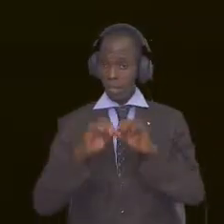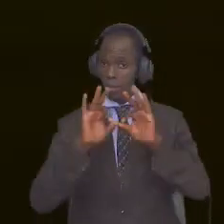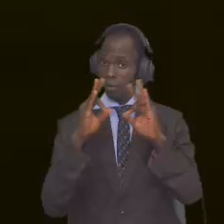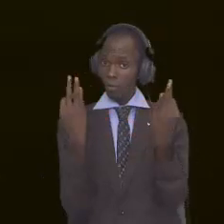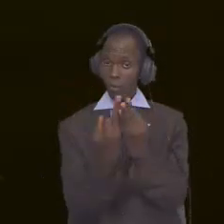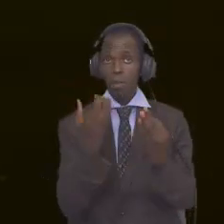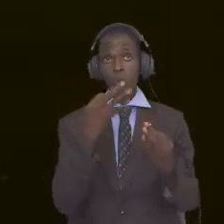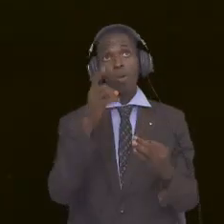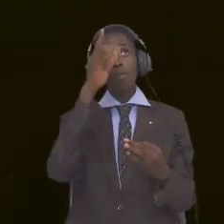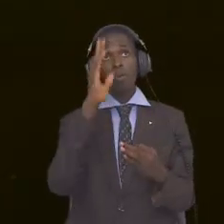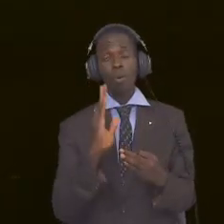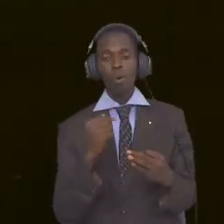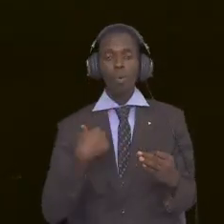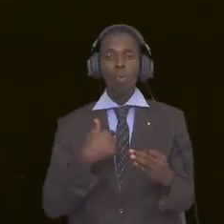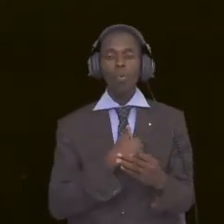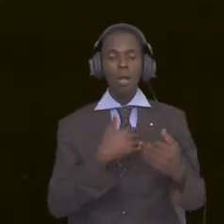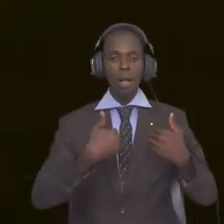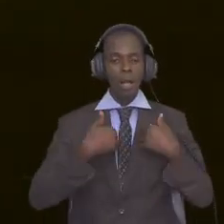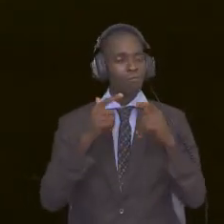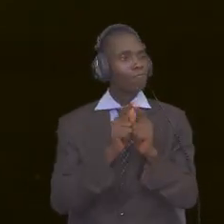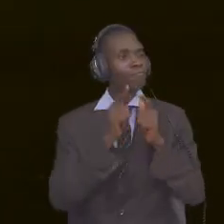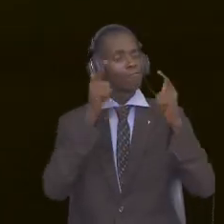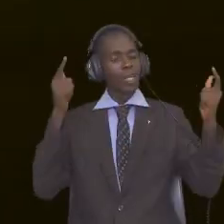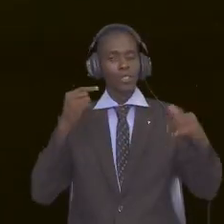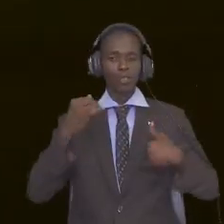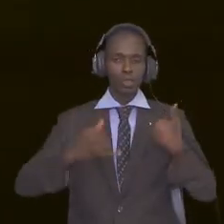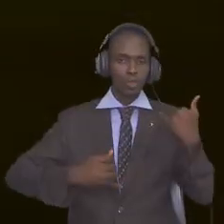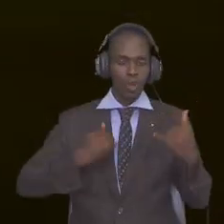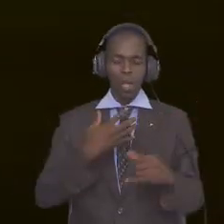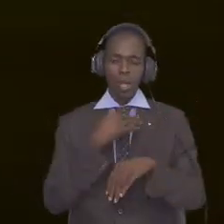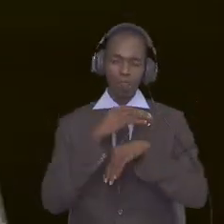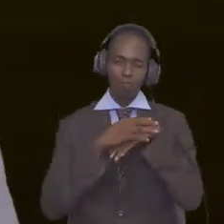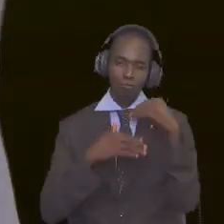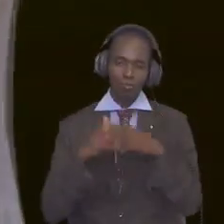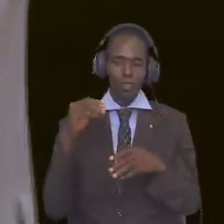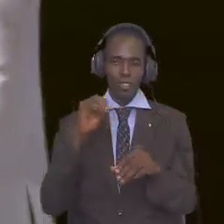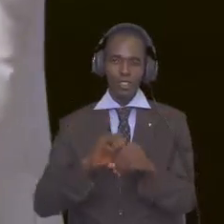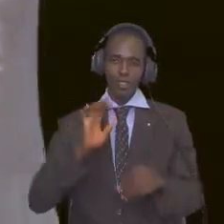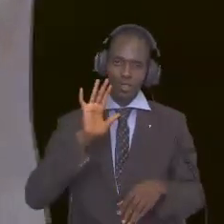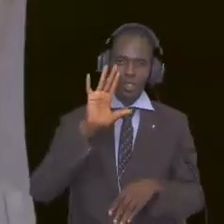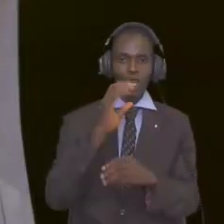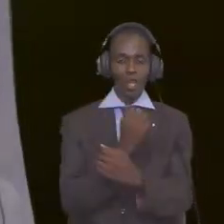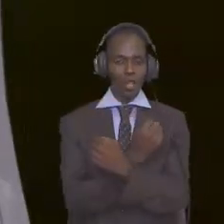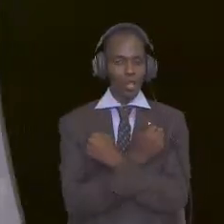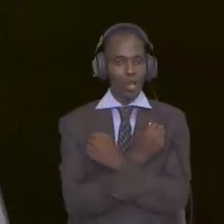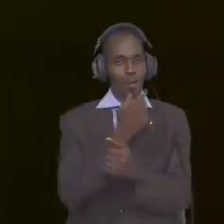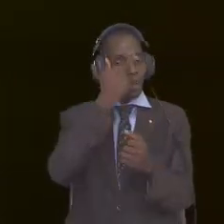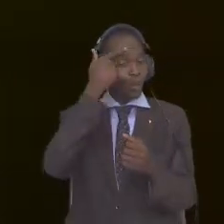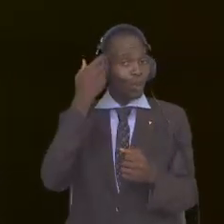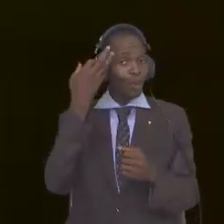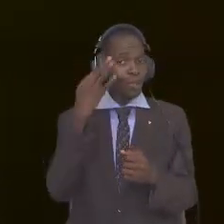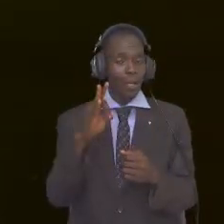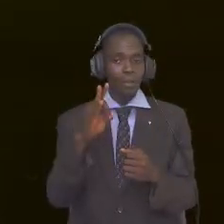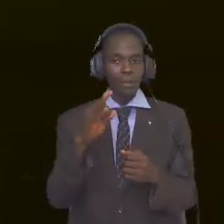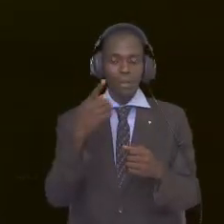have great joy and consolation in thy love, because the bowels of